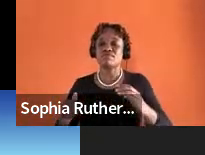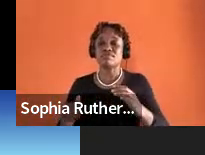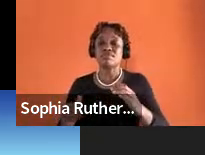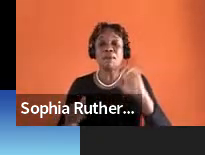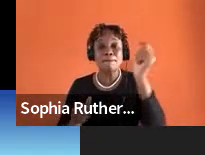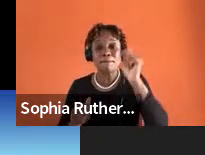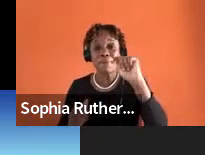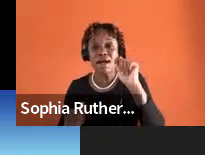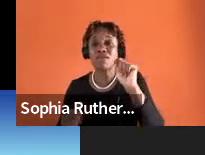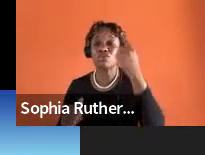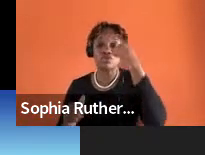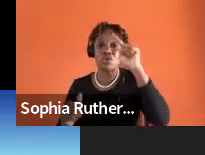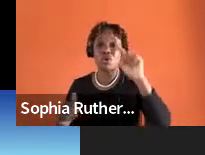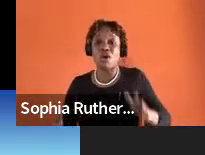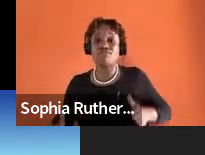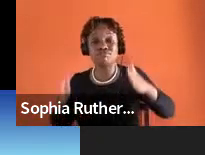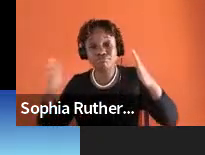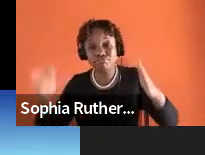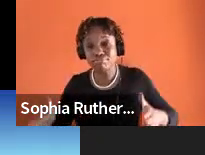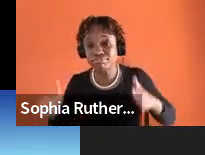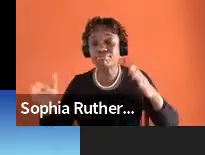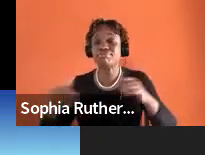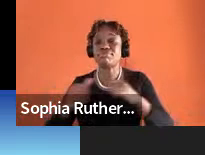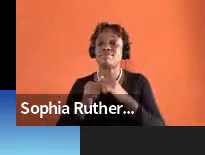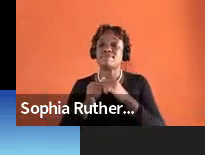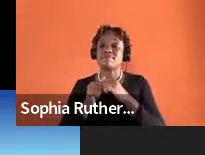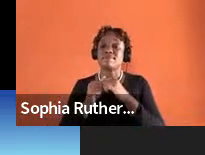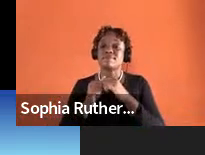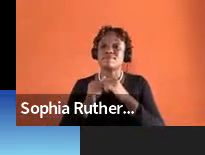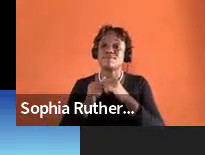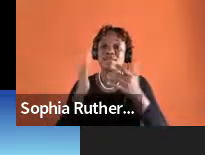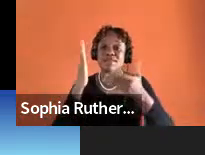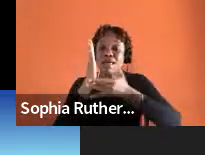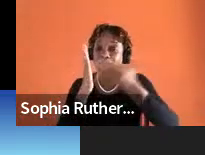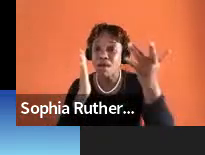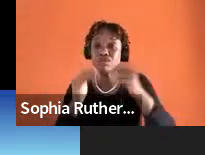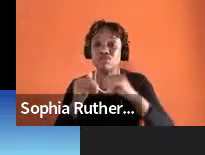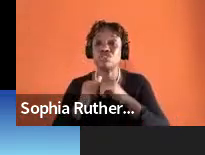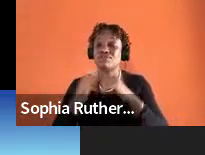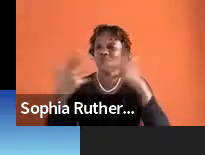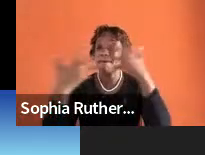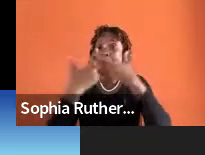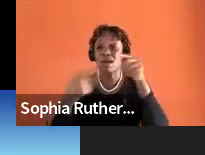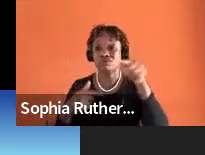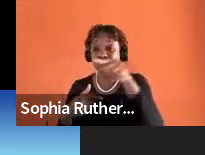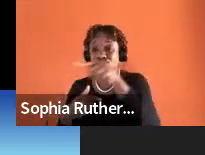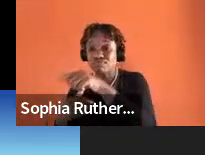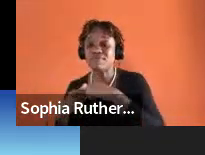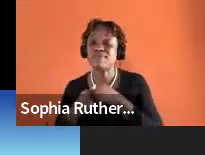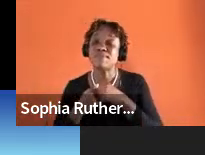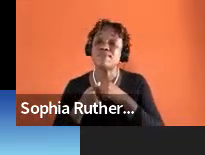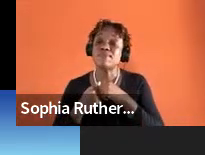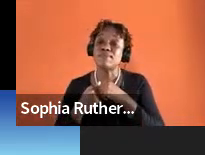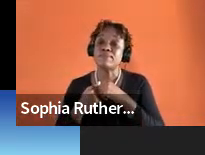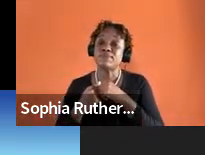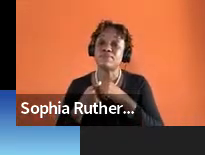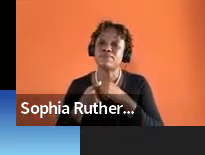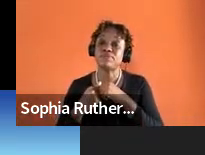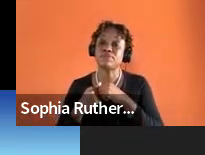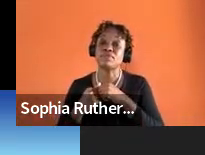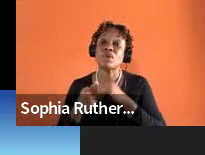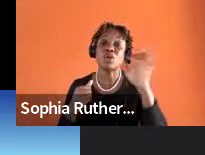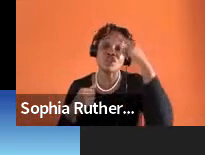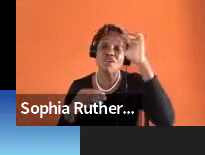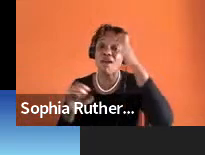the adaptive technologies, for example, for persons to be able to read, as well as for them to do